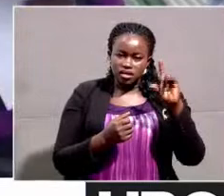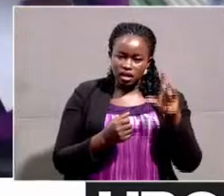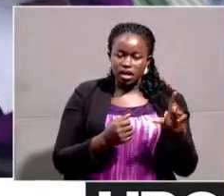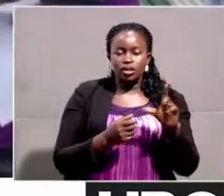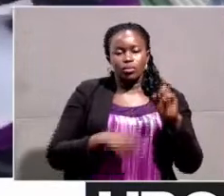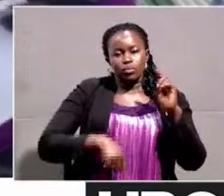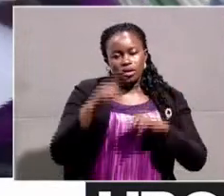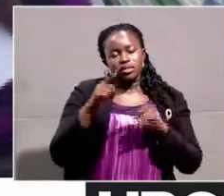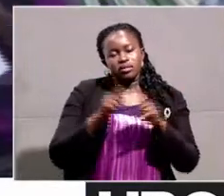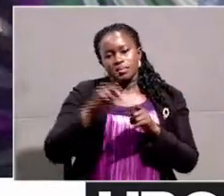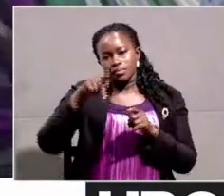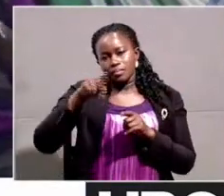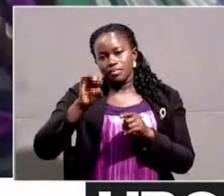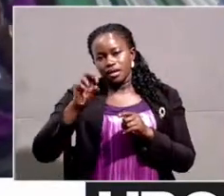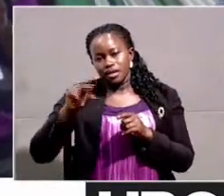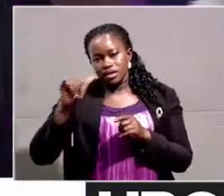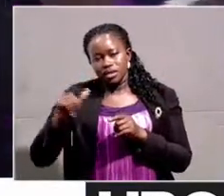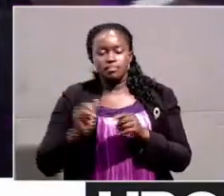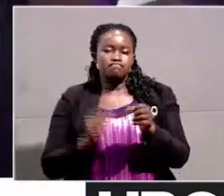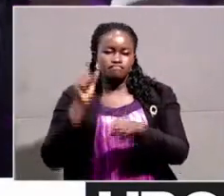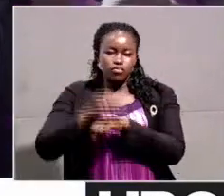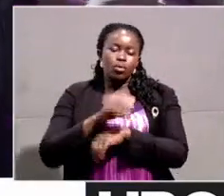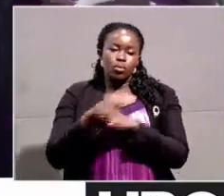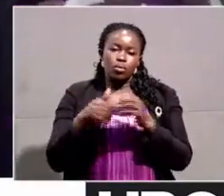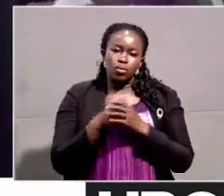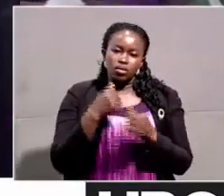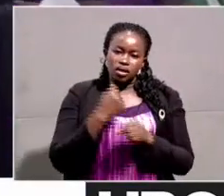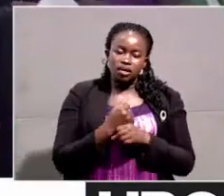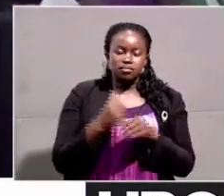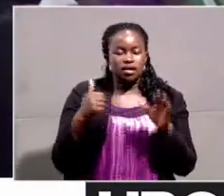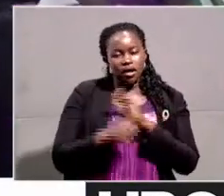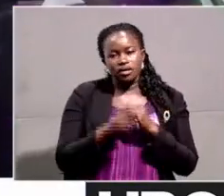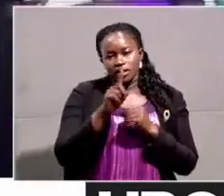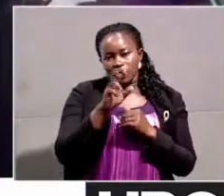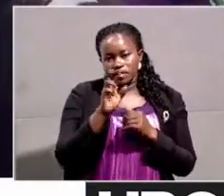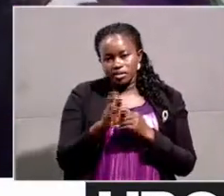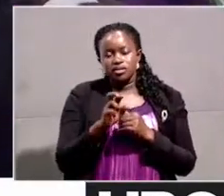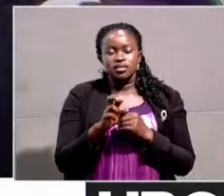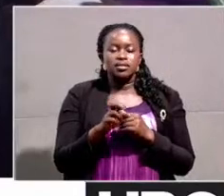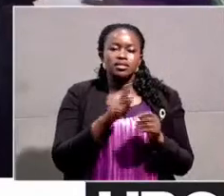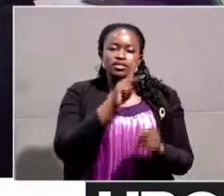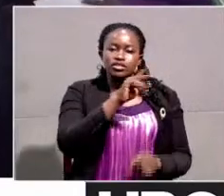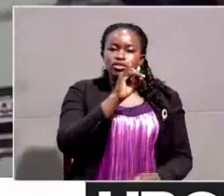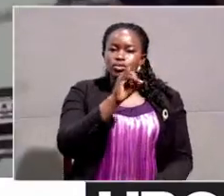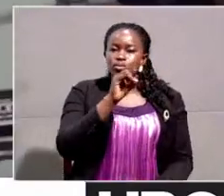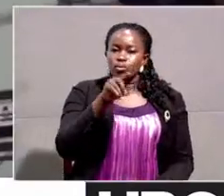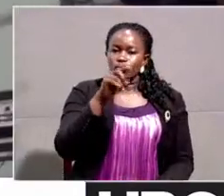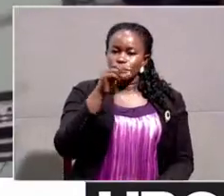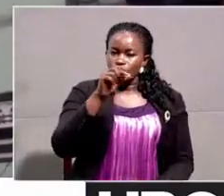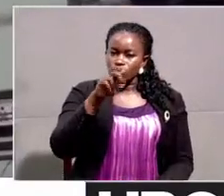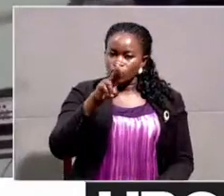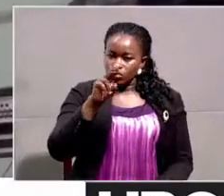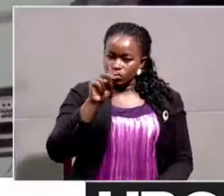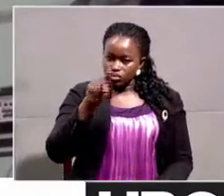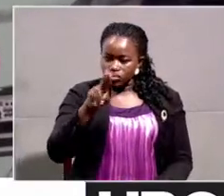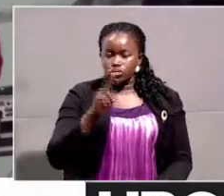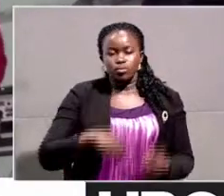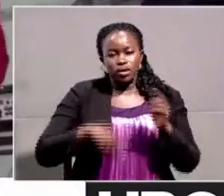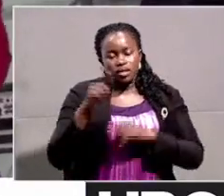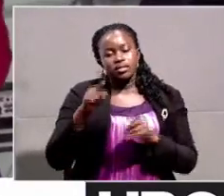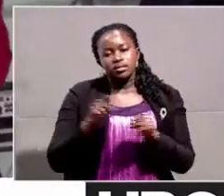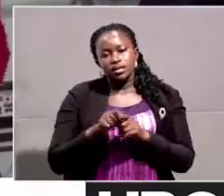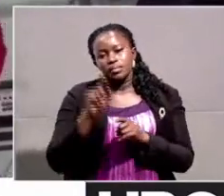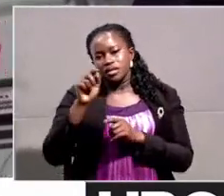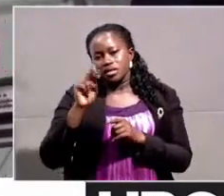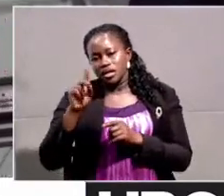as Namiro Penny edged all girls. In the under 18 category, Ethan Chigund was unstoppable among the boys, while Tendo Nawabi was